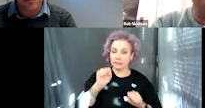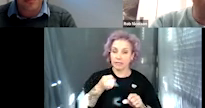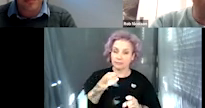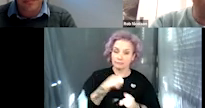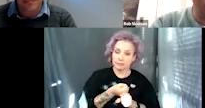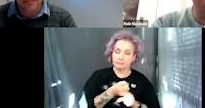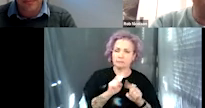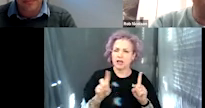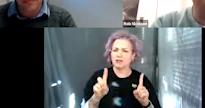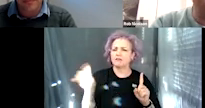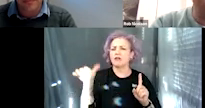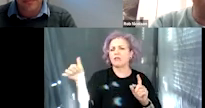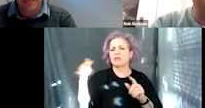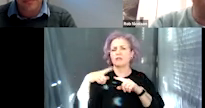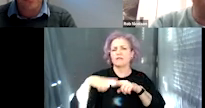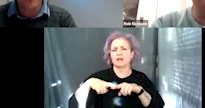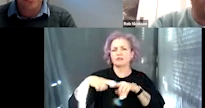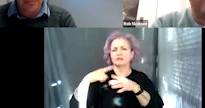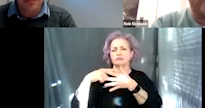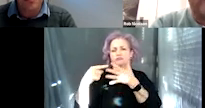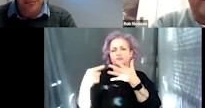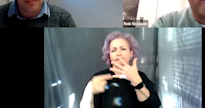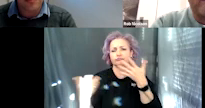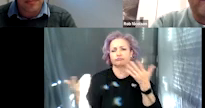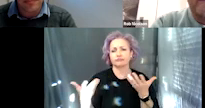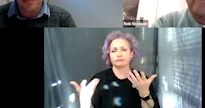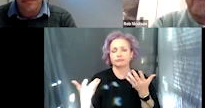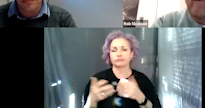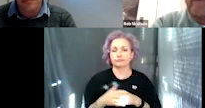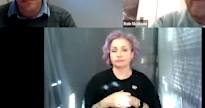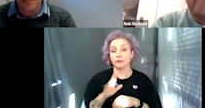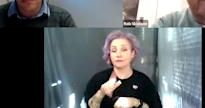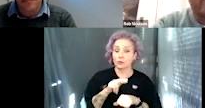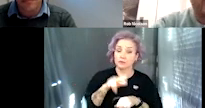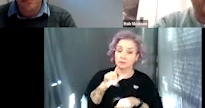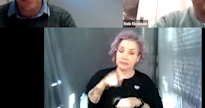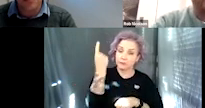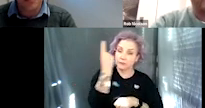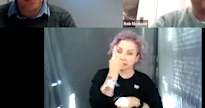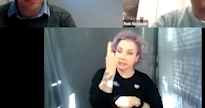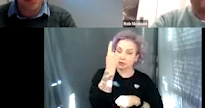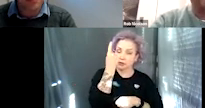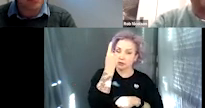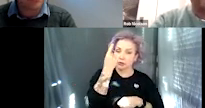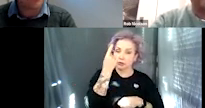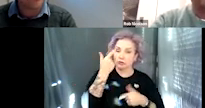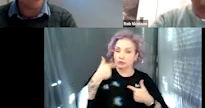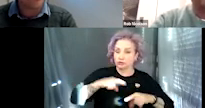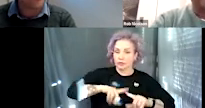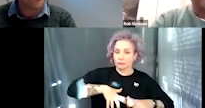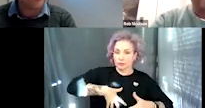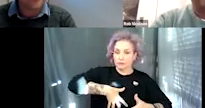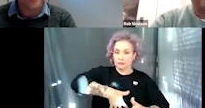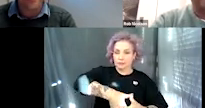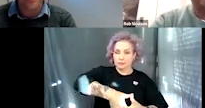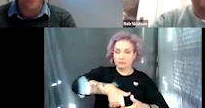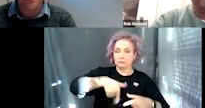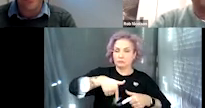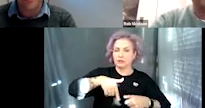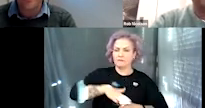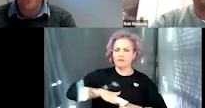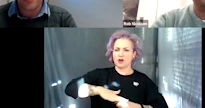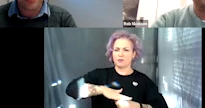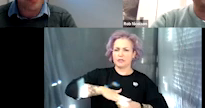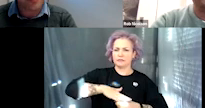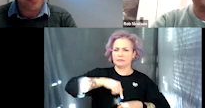of the prenatal environment. And so I think, Faraj, I can only speak for myself, but hopefully for others, I'm really looking forward to